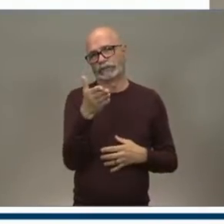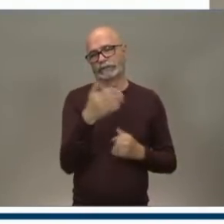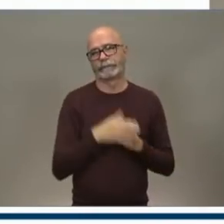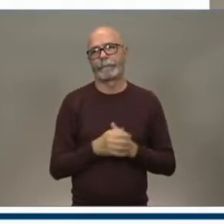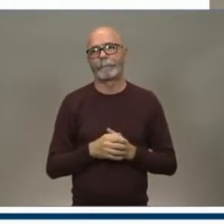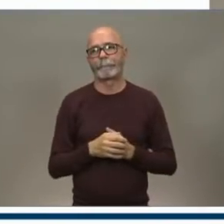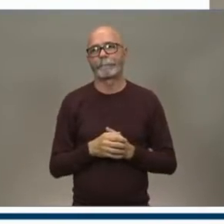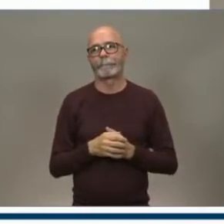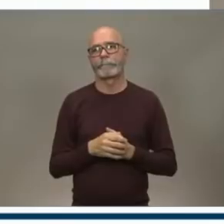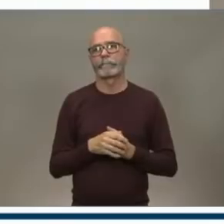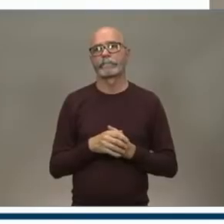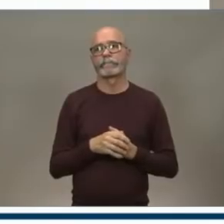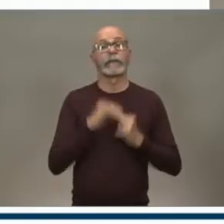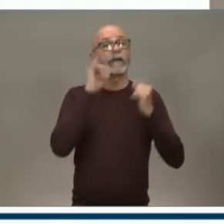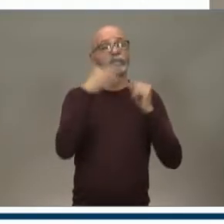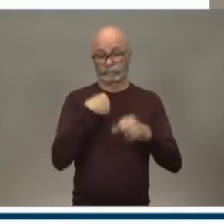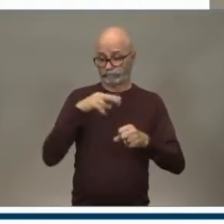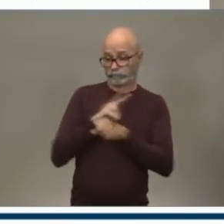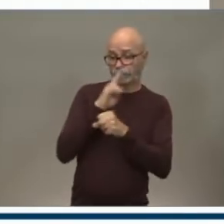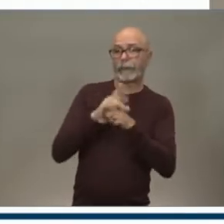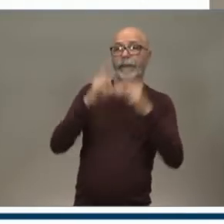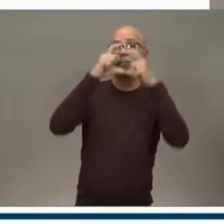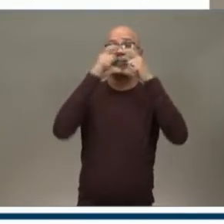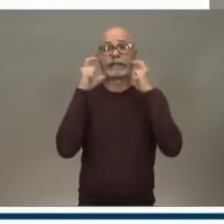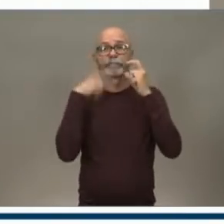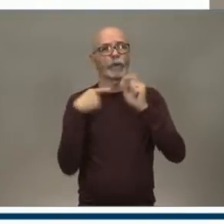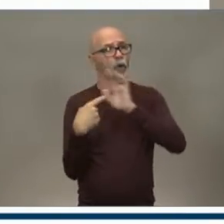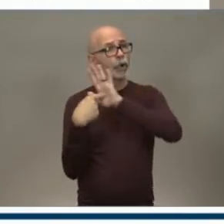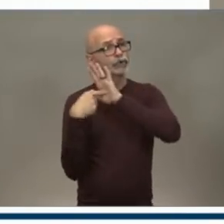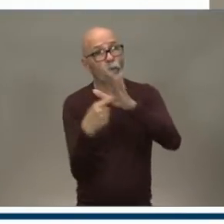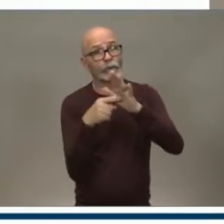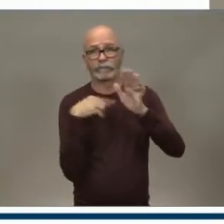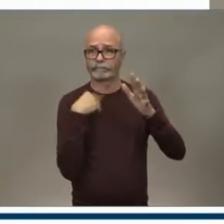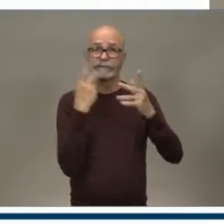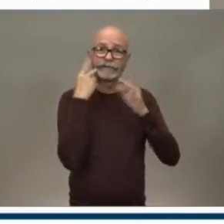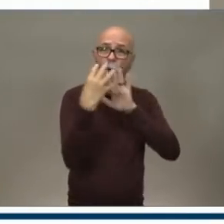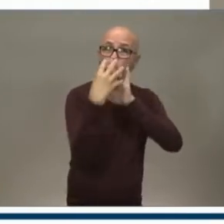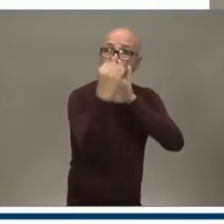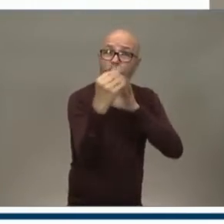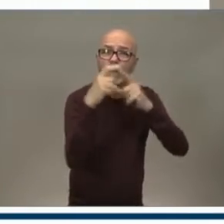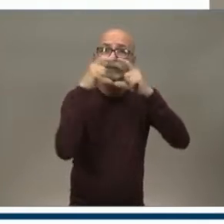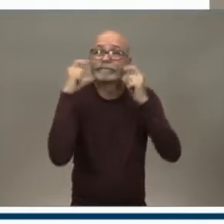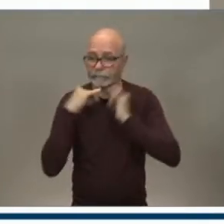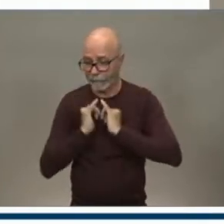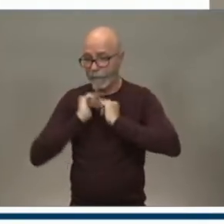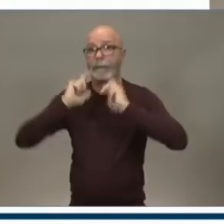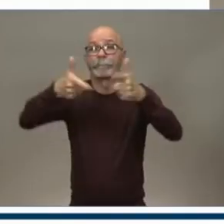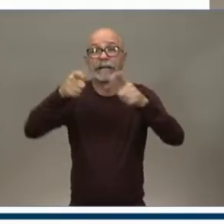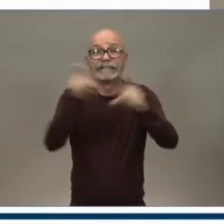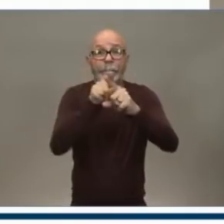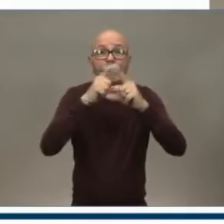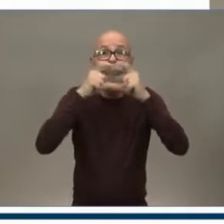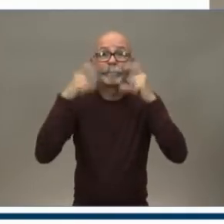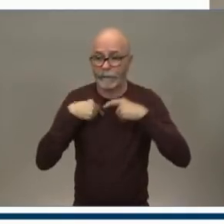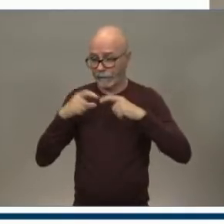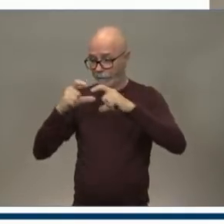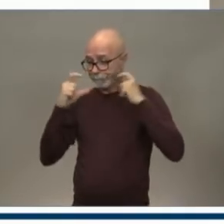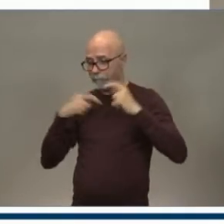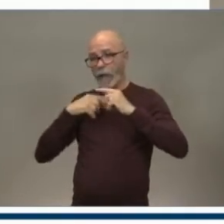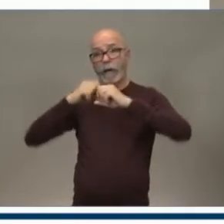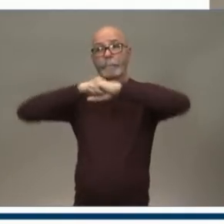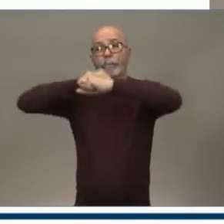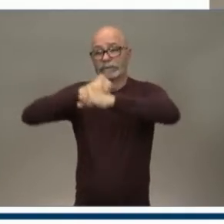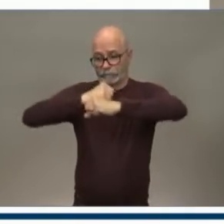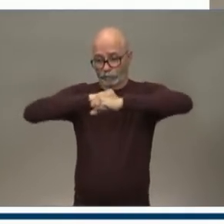are recognizing the need for you to take actions and that you're using that as a signal as a COVID guard, and we ask you to wear it proudly to do